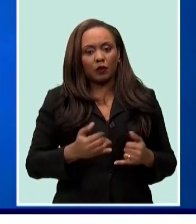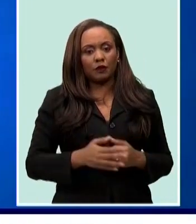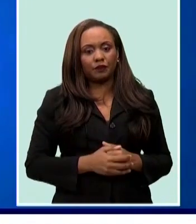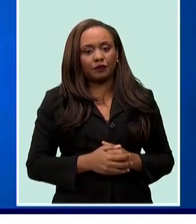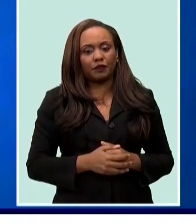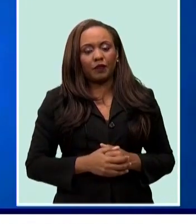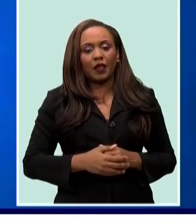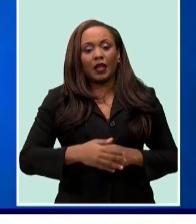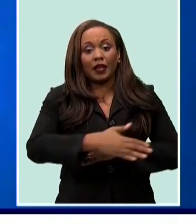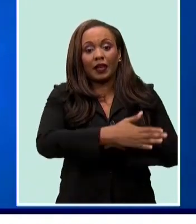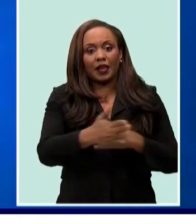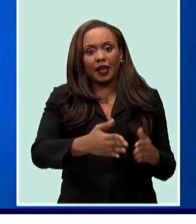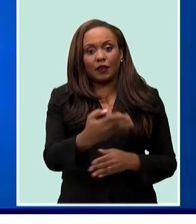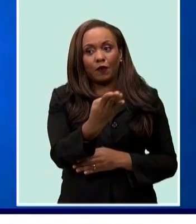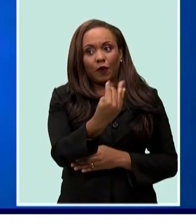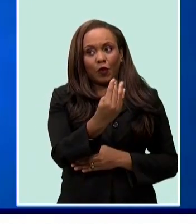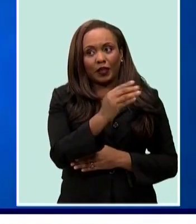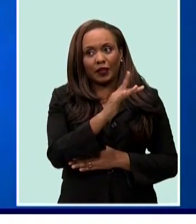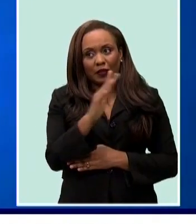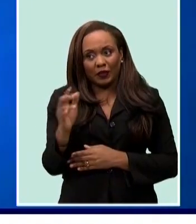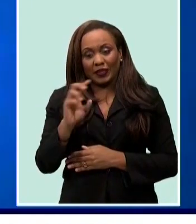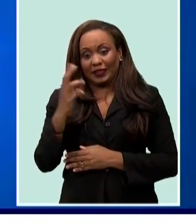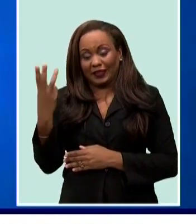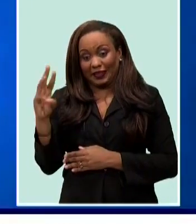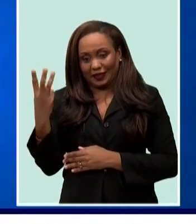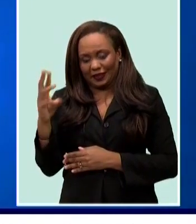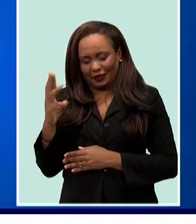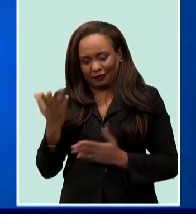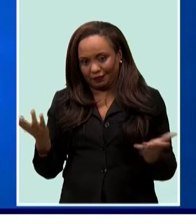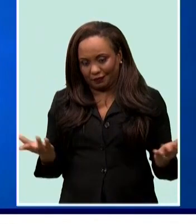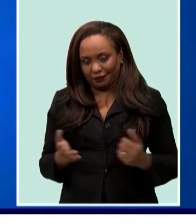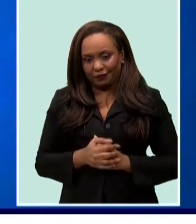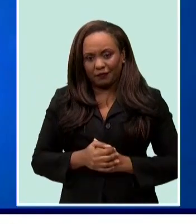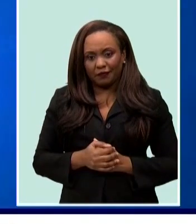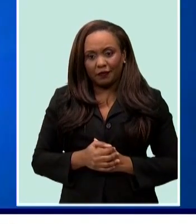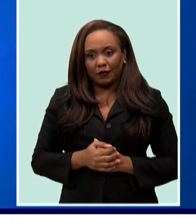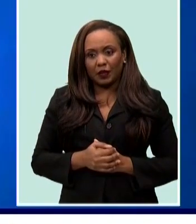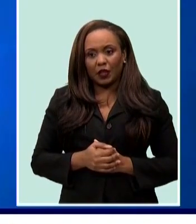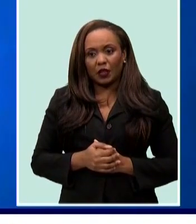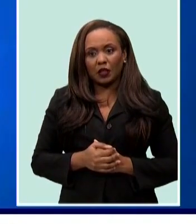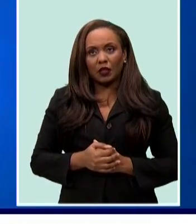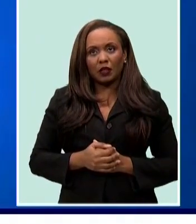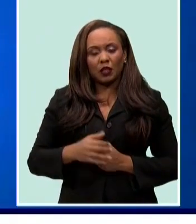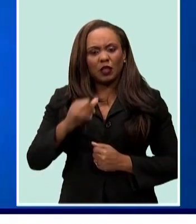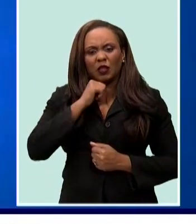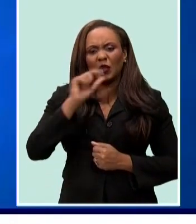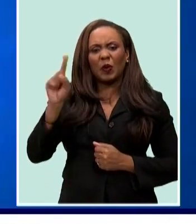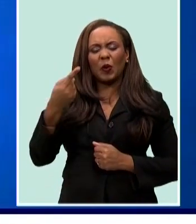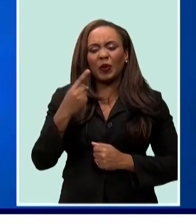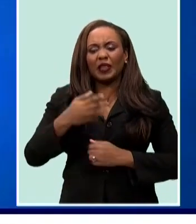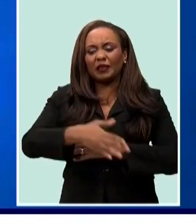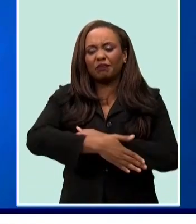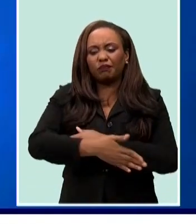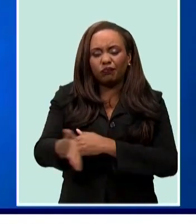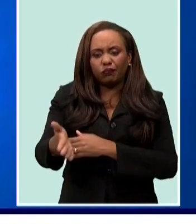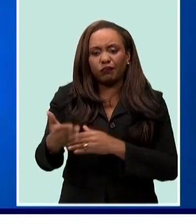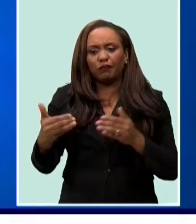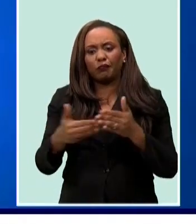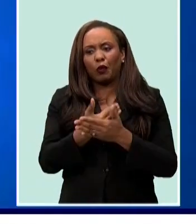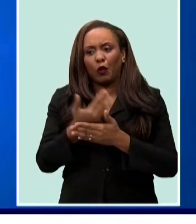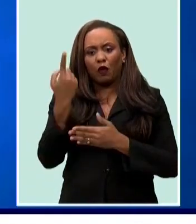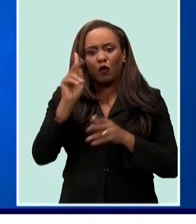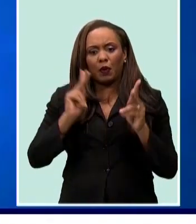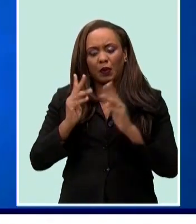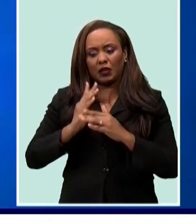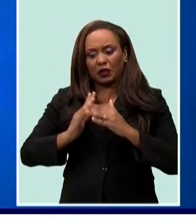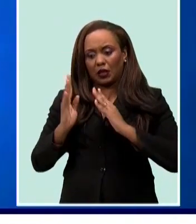through 16 at the Grantley Adams International Airport. It's not just going to be that there were the gates that were just opened and then that's it. Minister